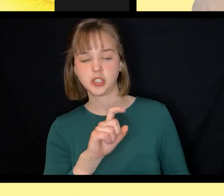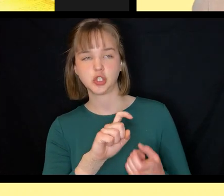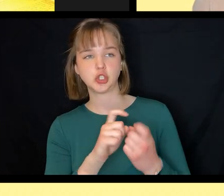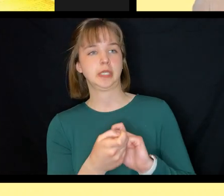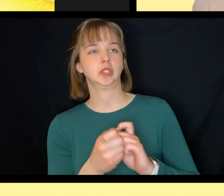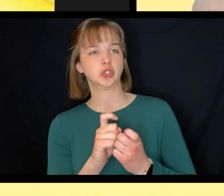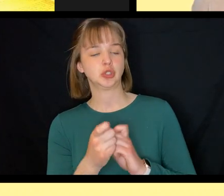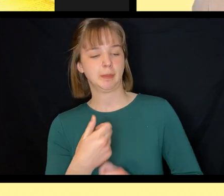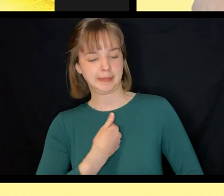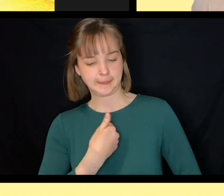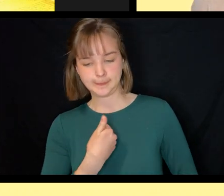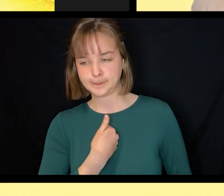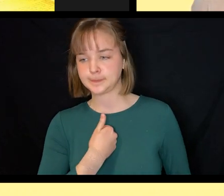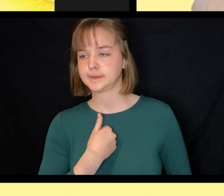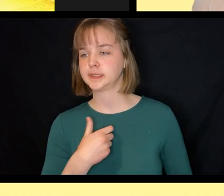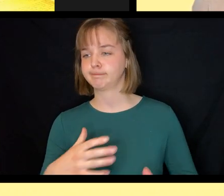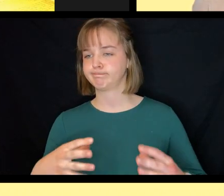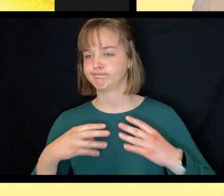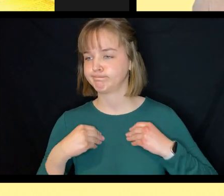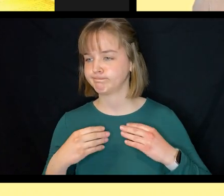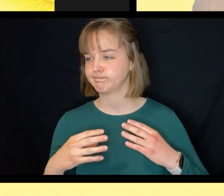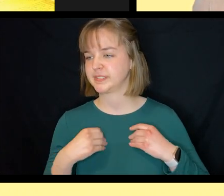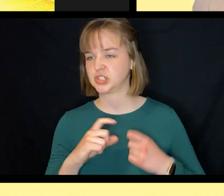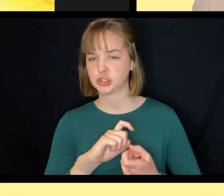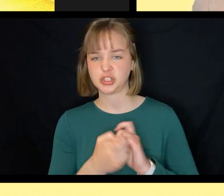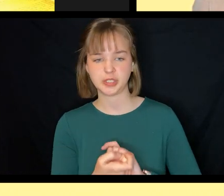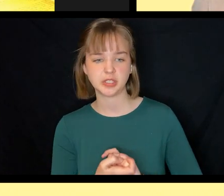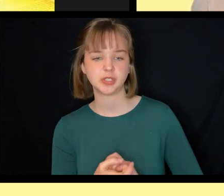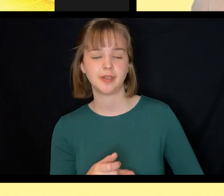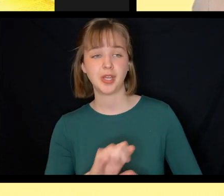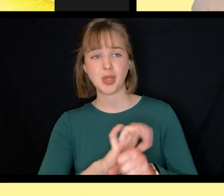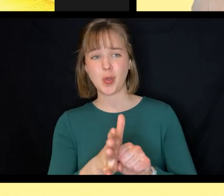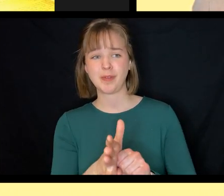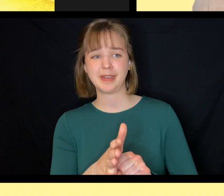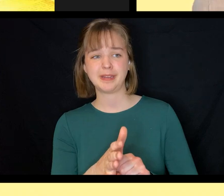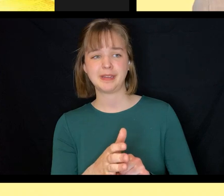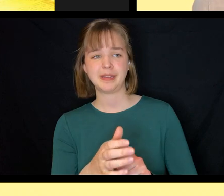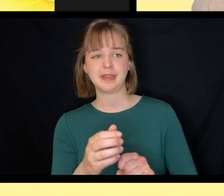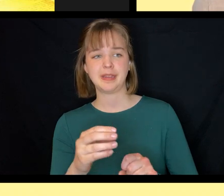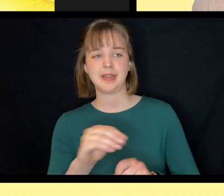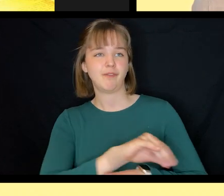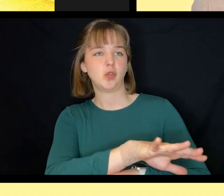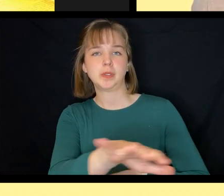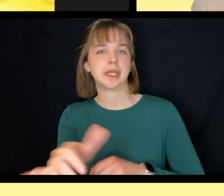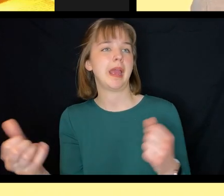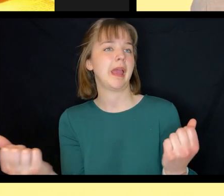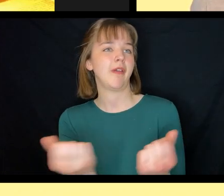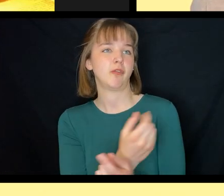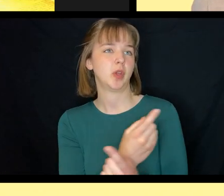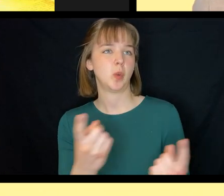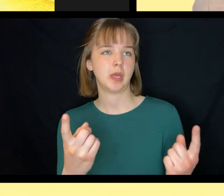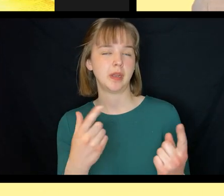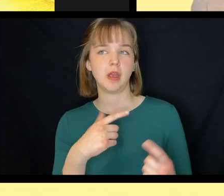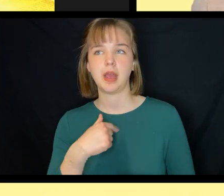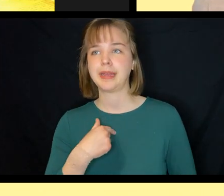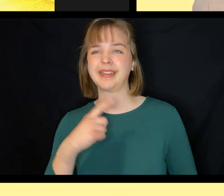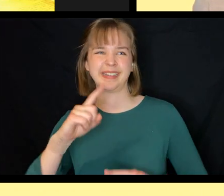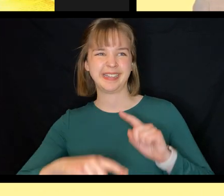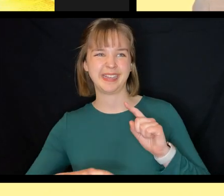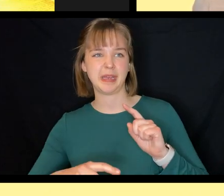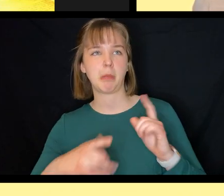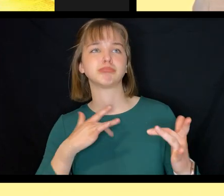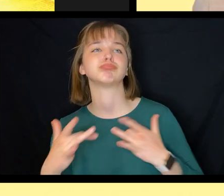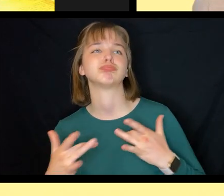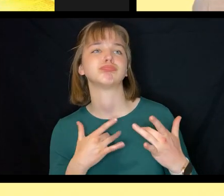definitely adapting. But it was it's tough that everyone's going through it. Like I can't complain because of my like lack of resources, because it